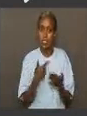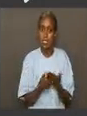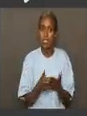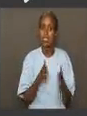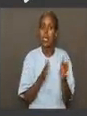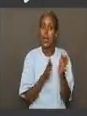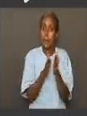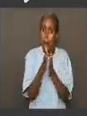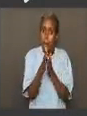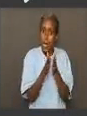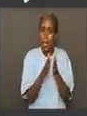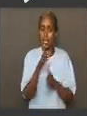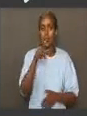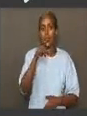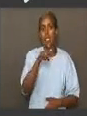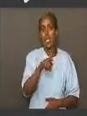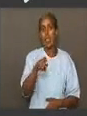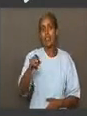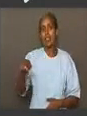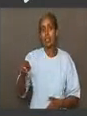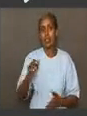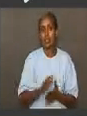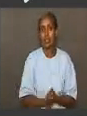parallel to the x-axis.